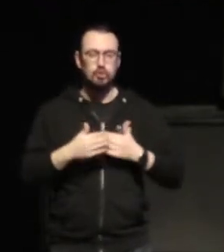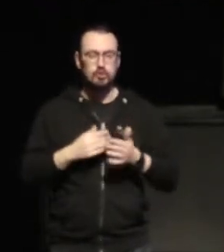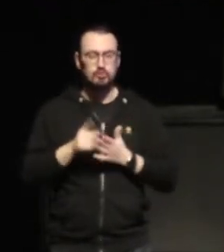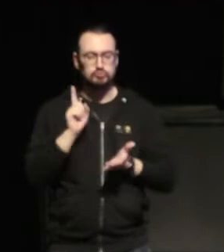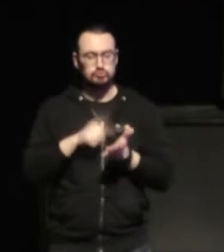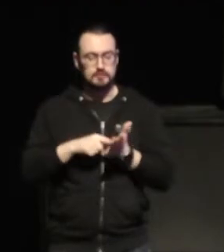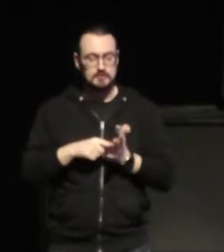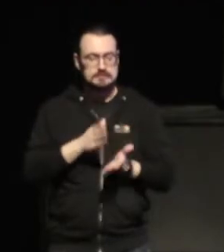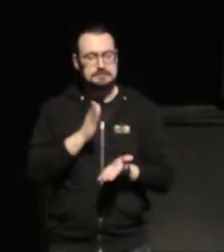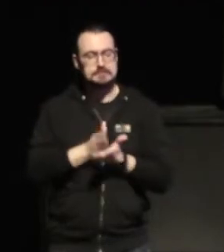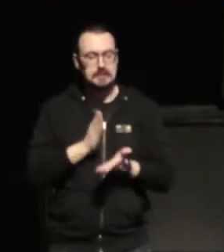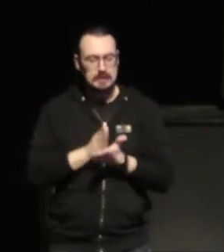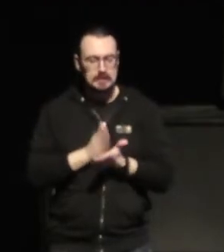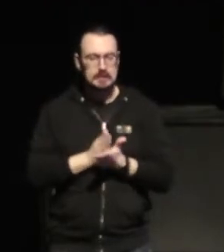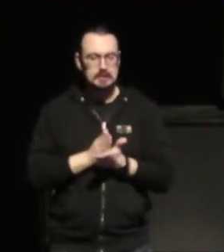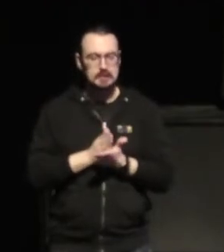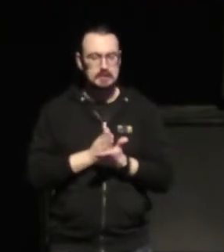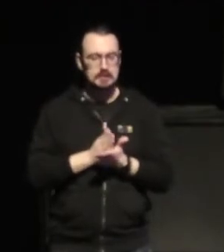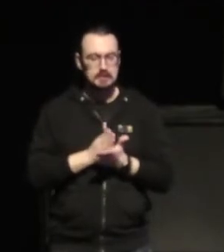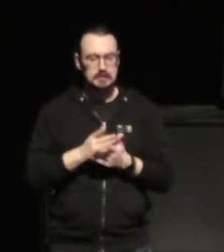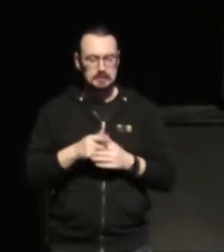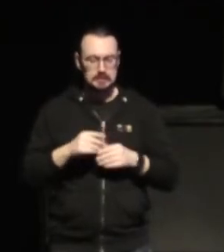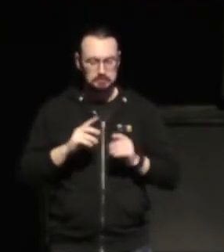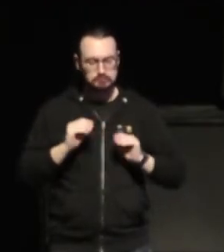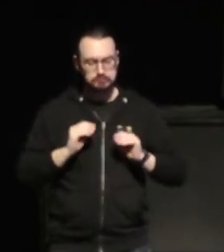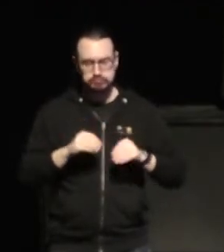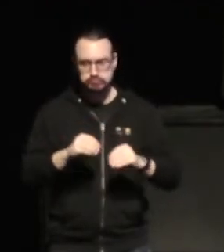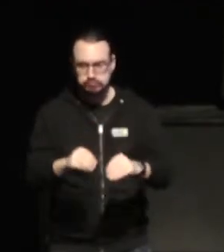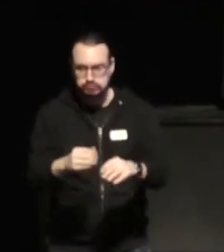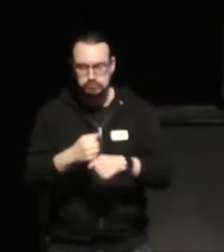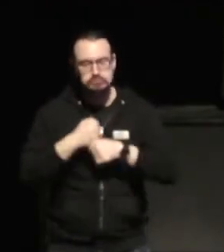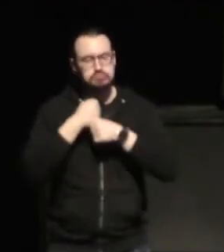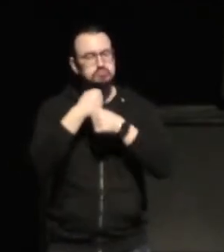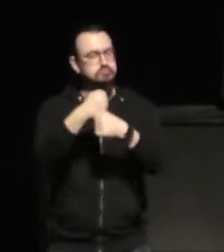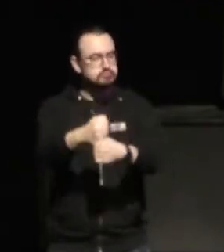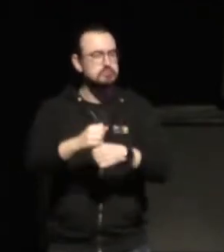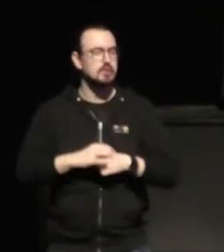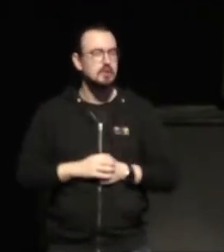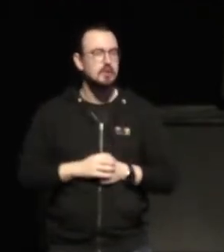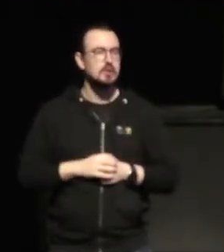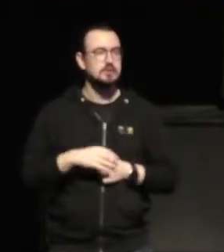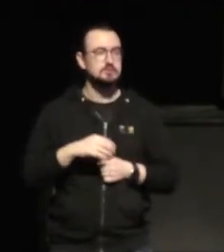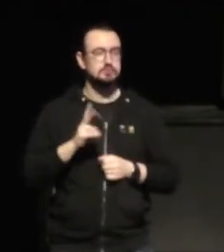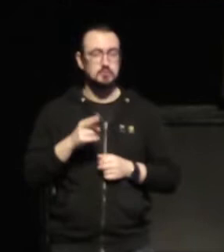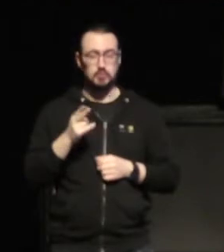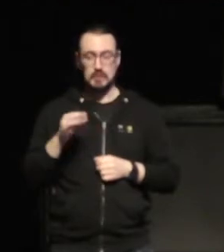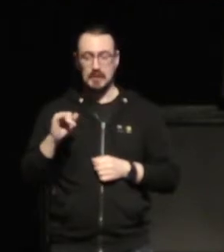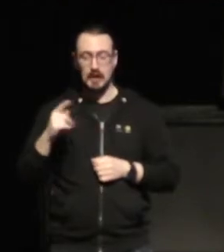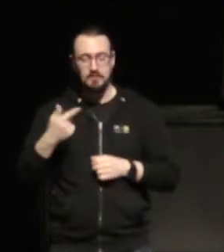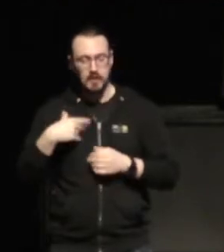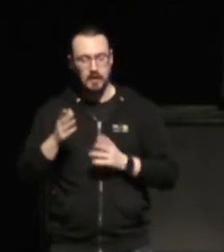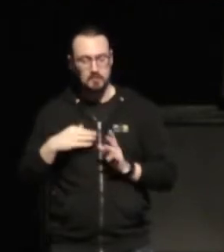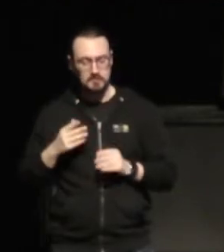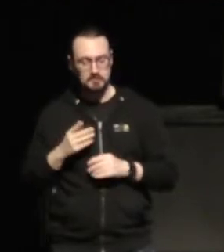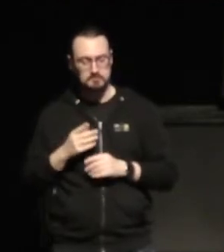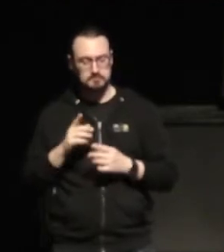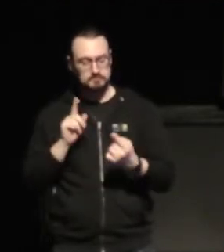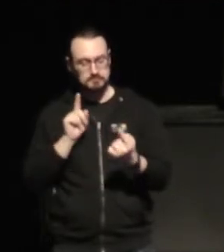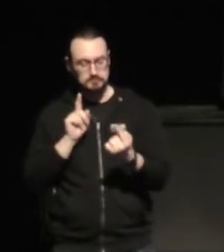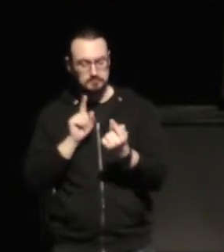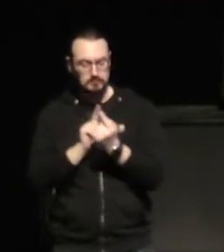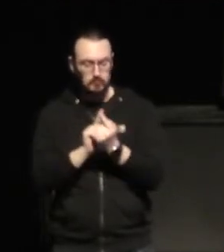and to ensure a sustainable production, as UNAC, we have this approach, the